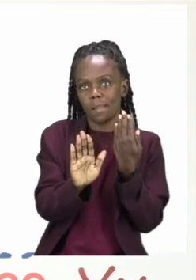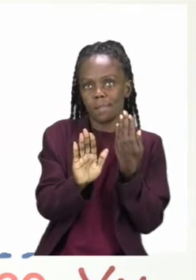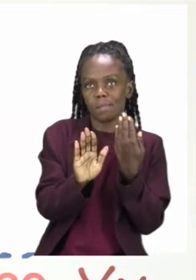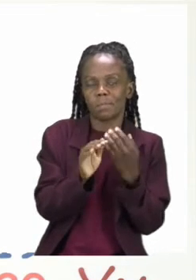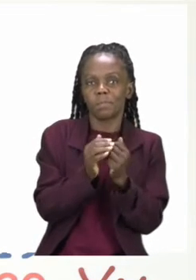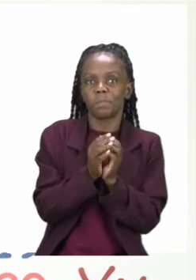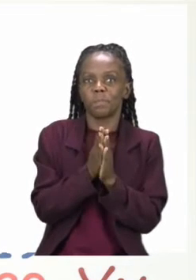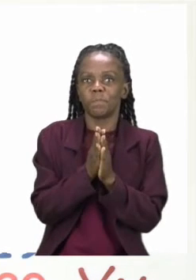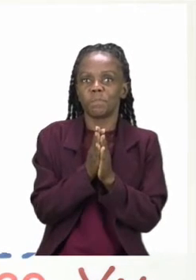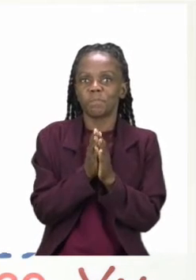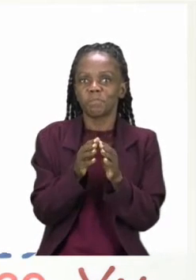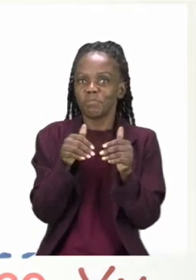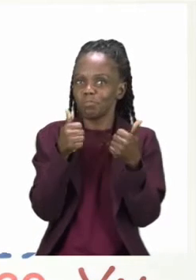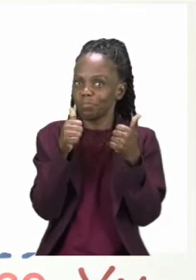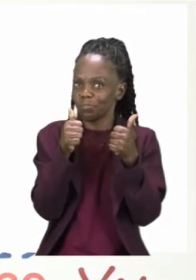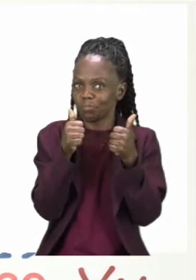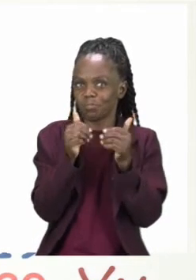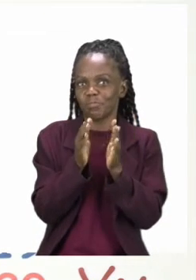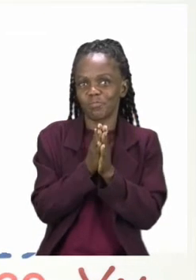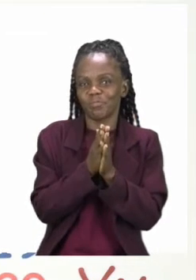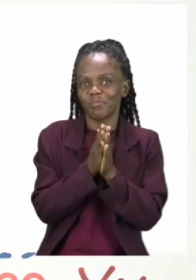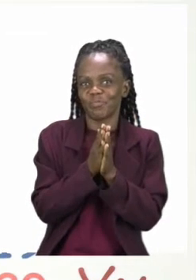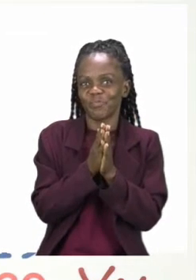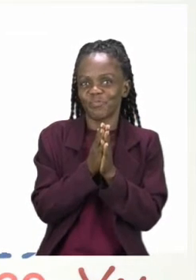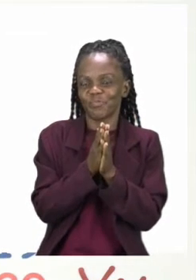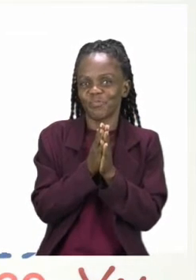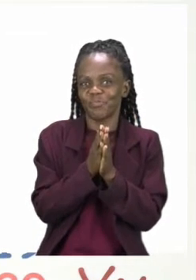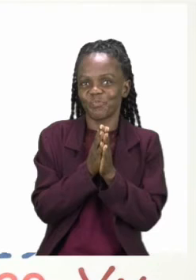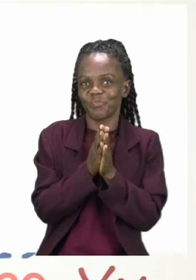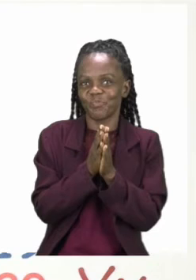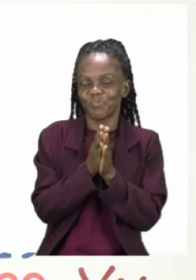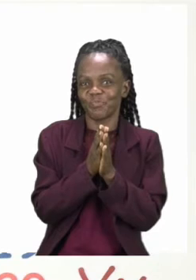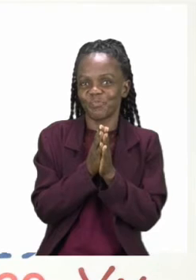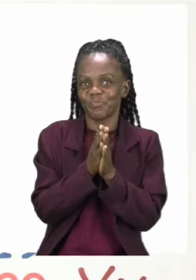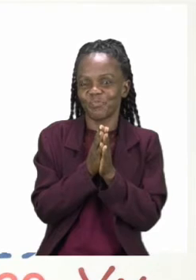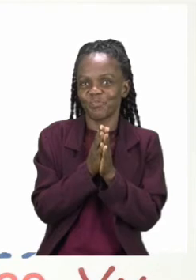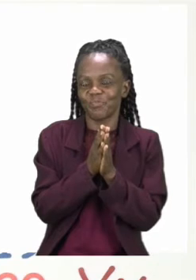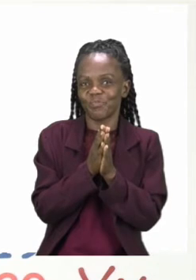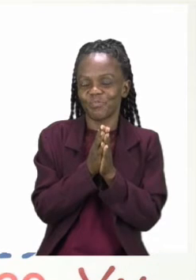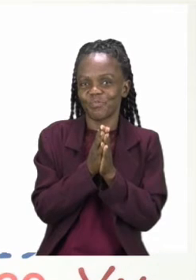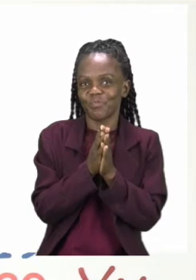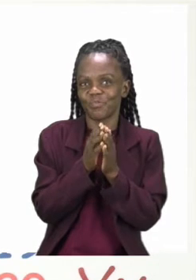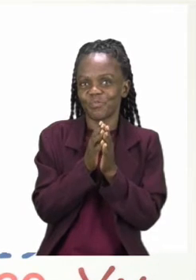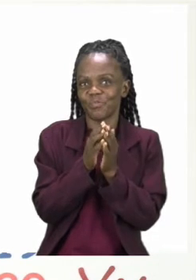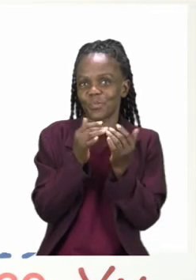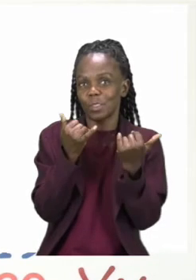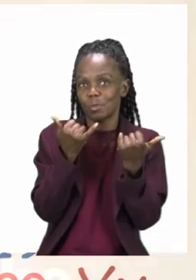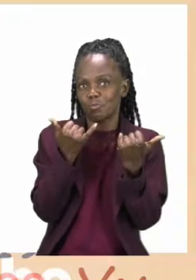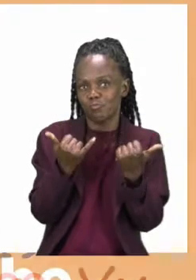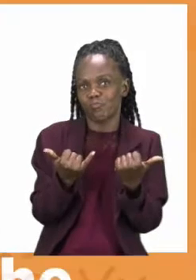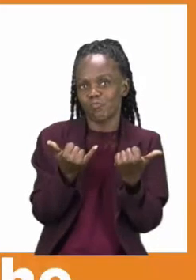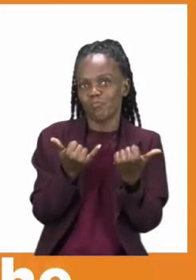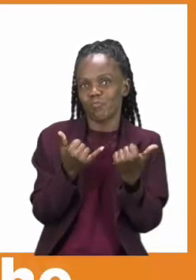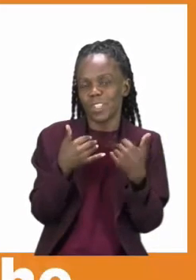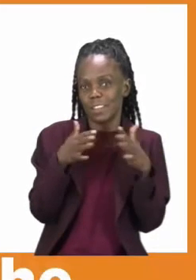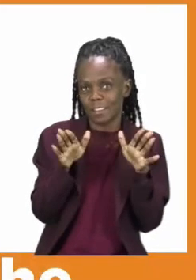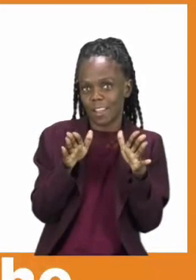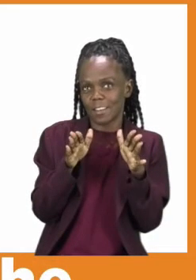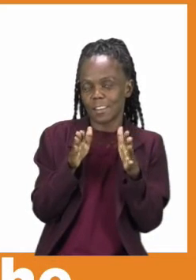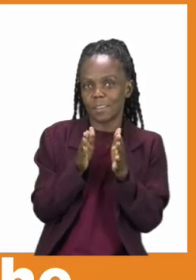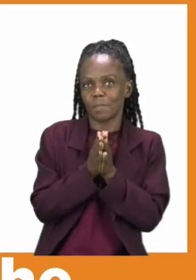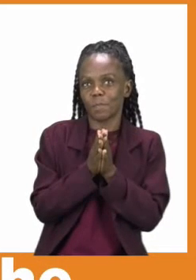away. Yay! Good job, everyone. Now we are ready.